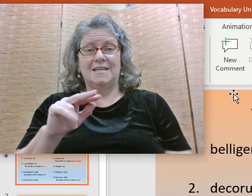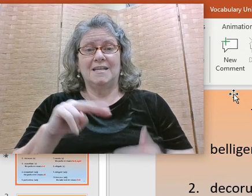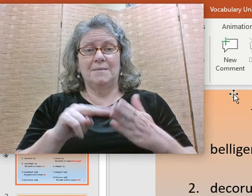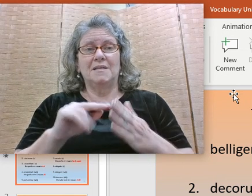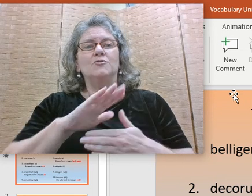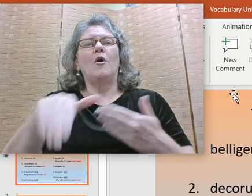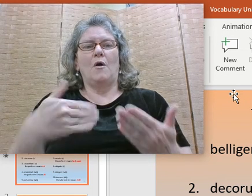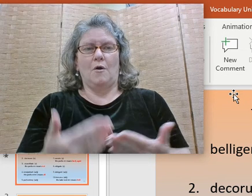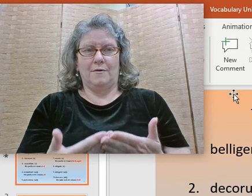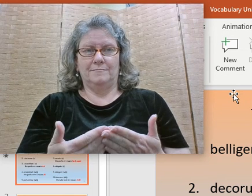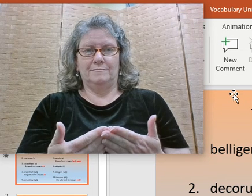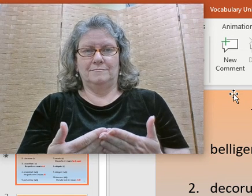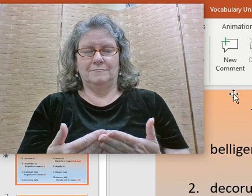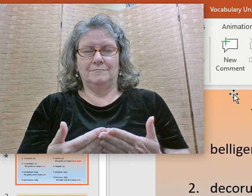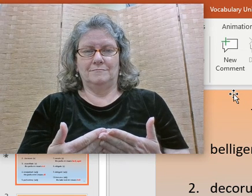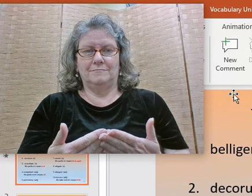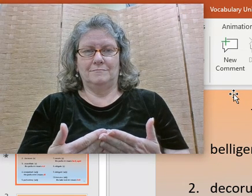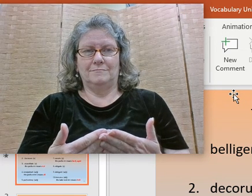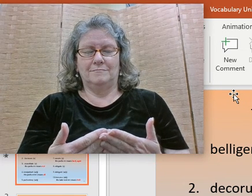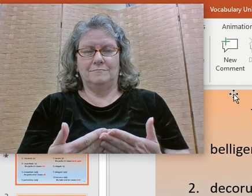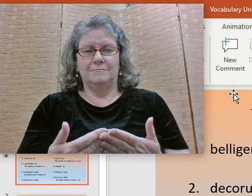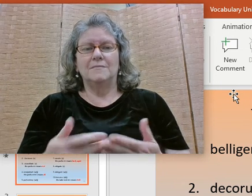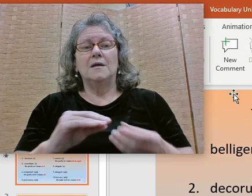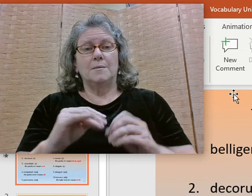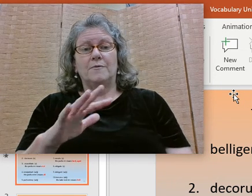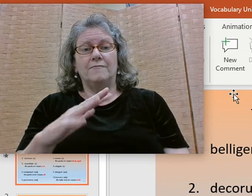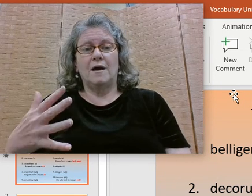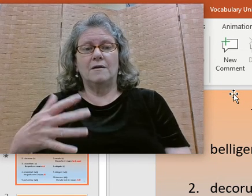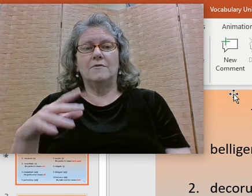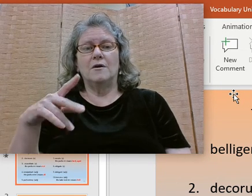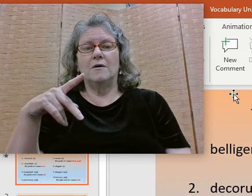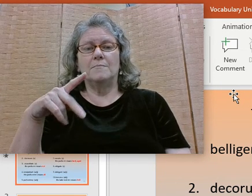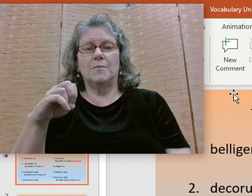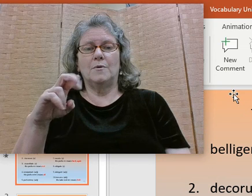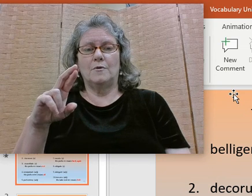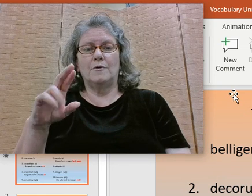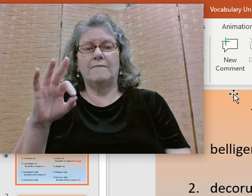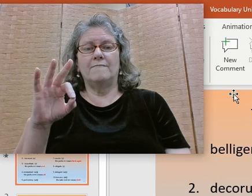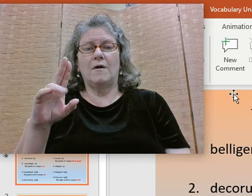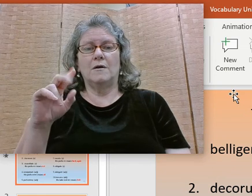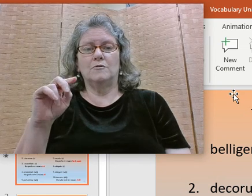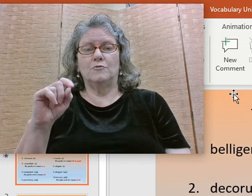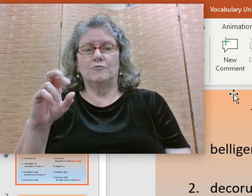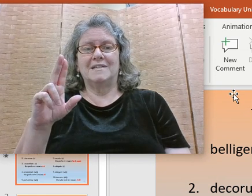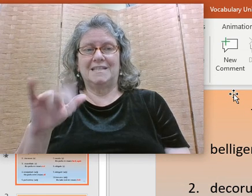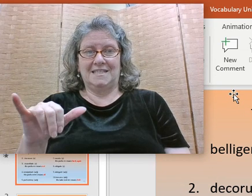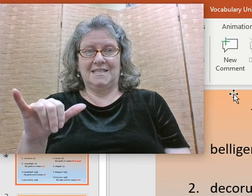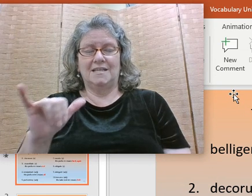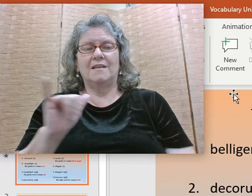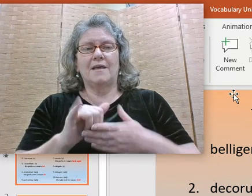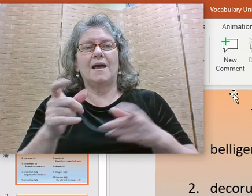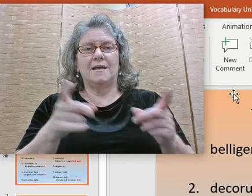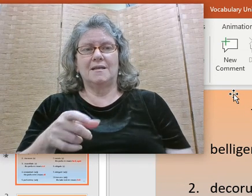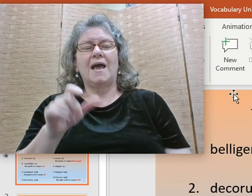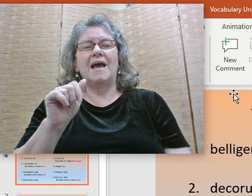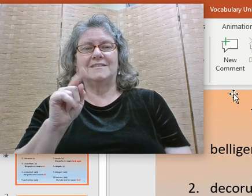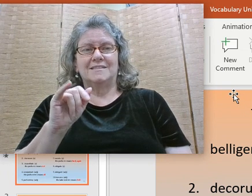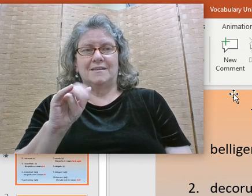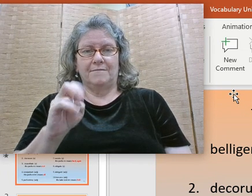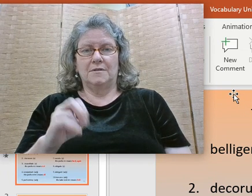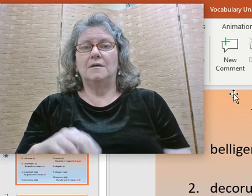means all. Number 5, perfunctory. It's an adjective.